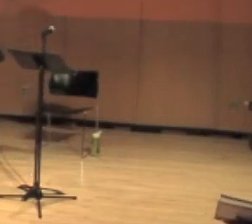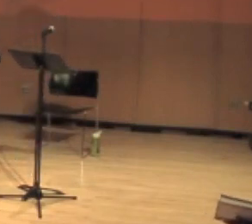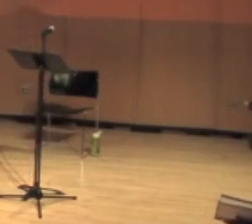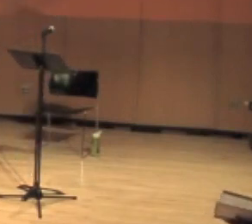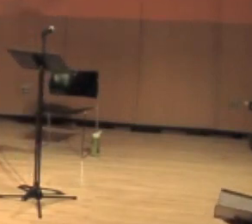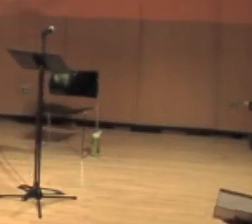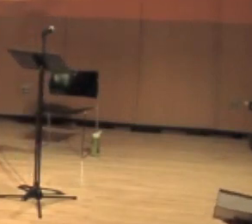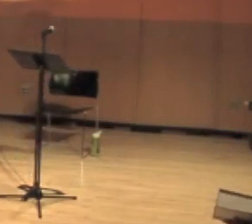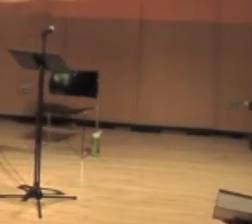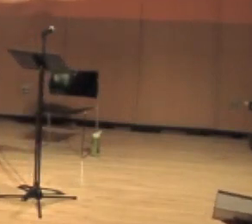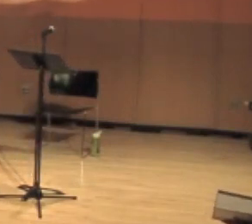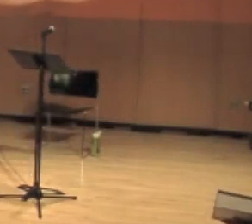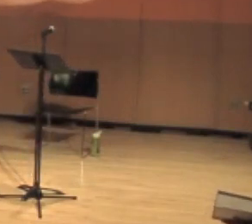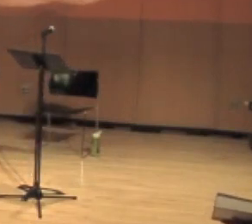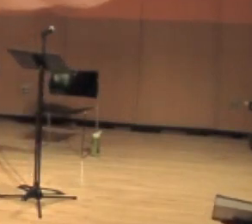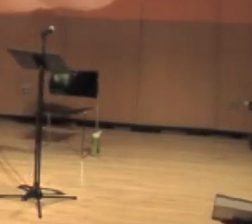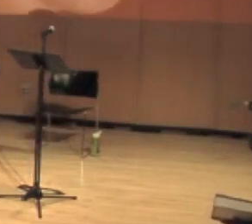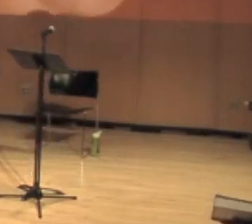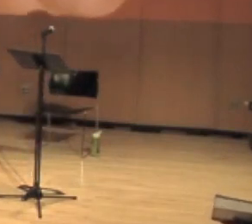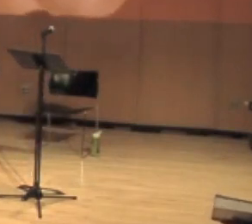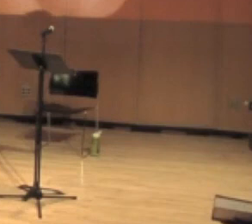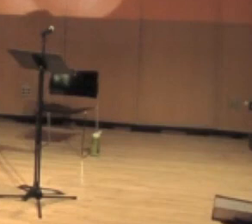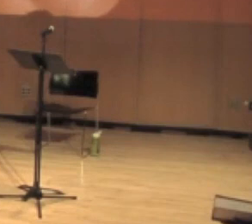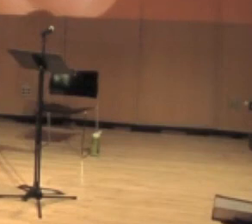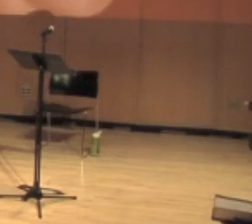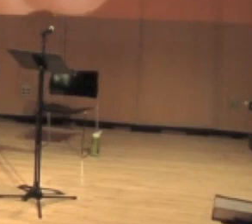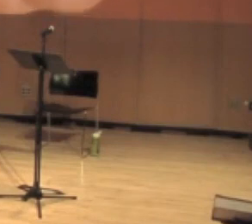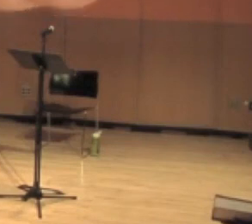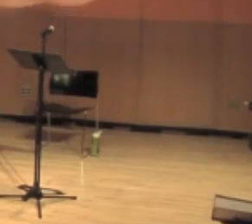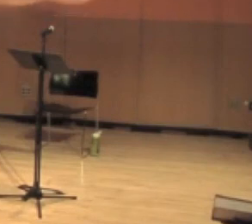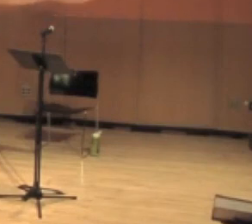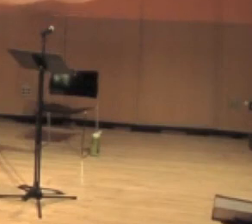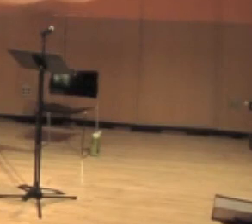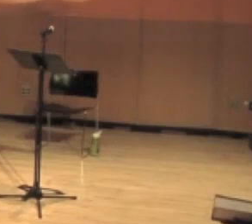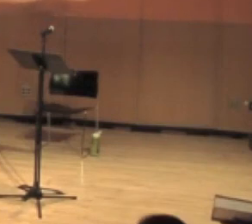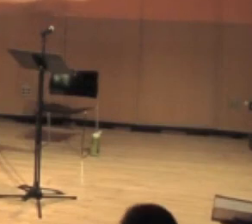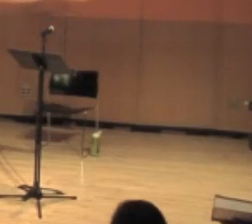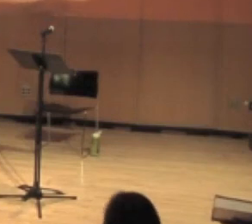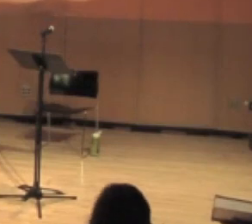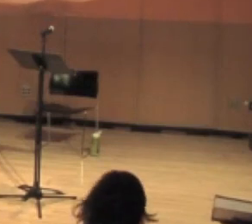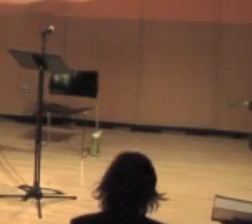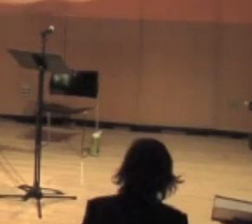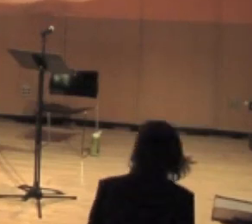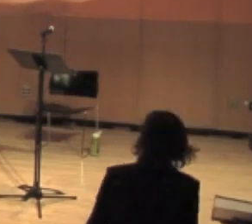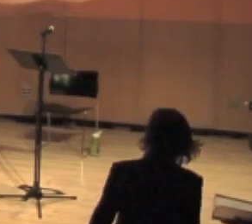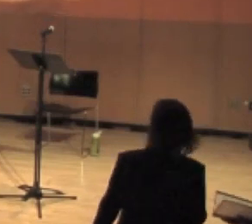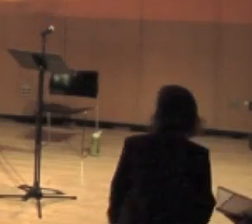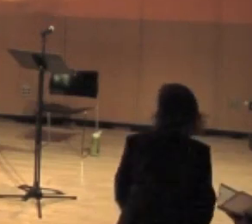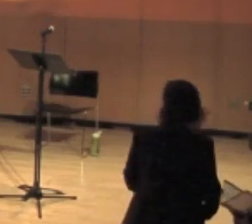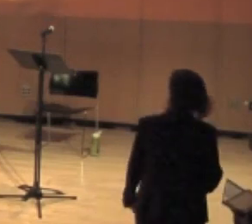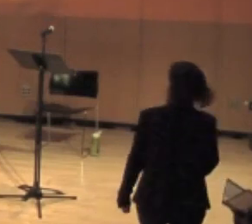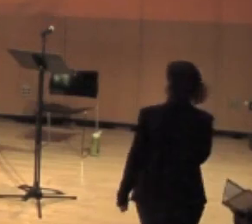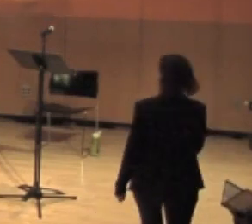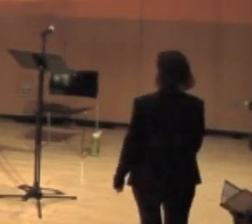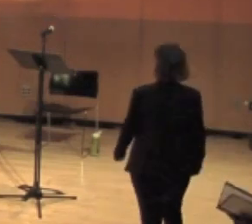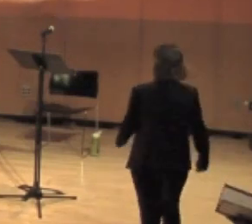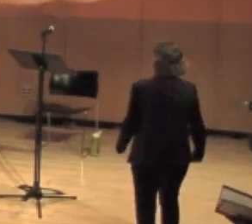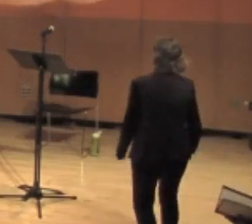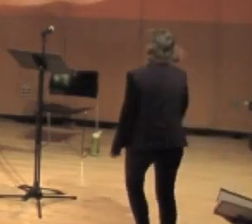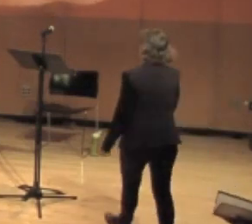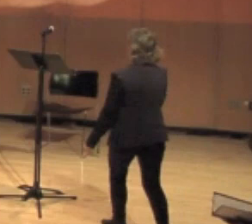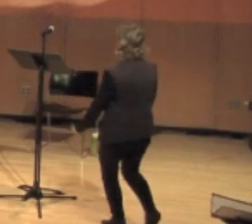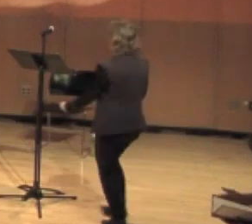there by the water and it's such a nice summer day and it'll be a while before he comes to pick me up he